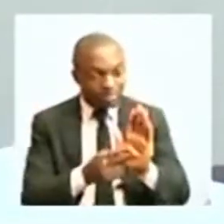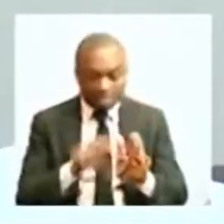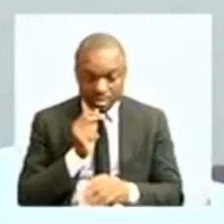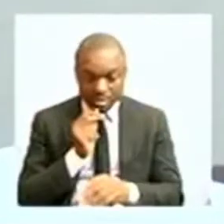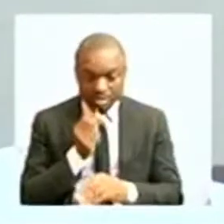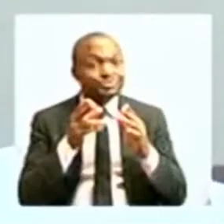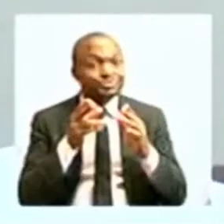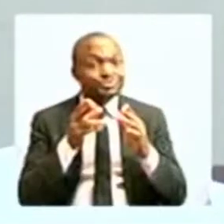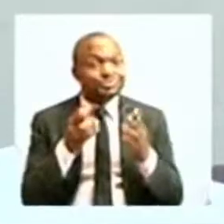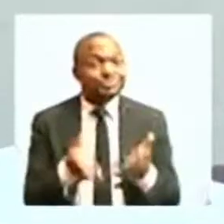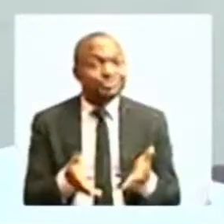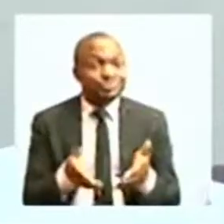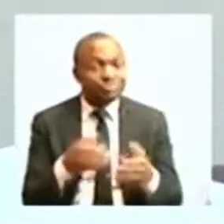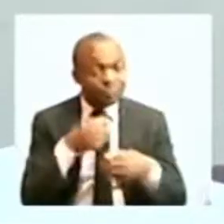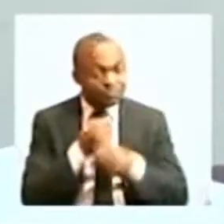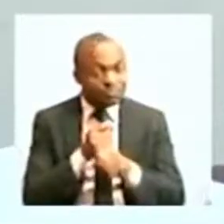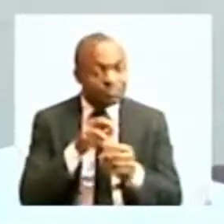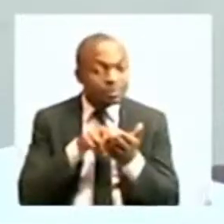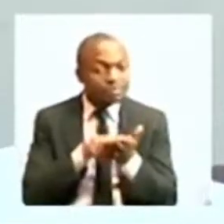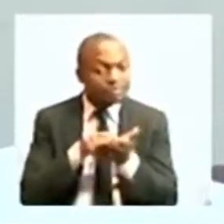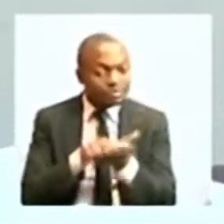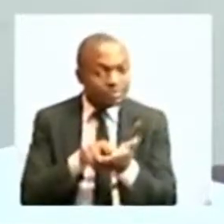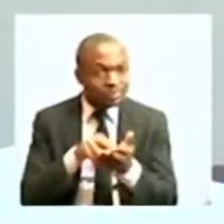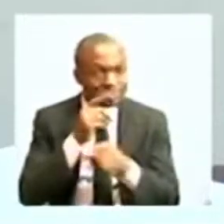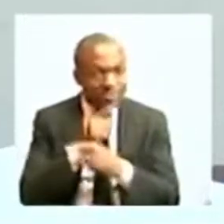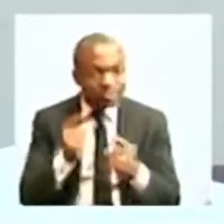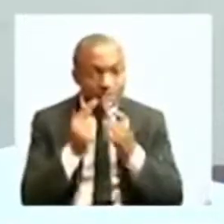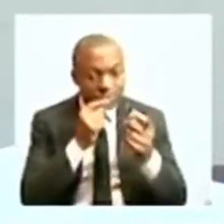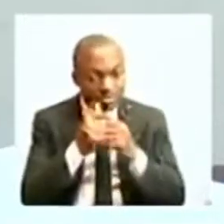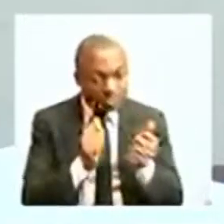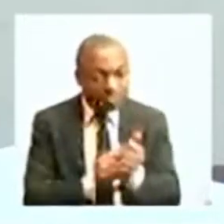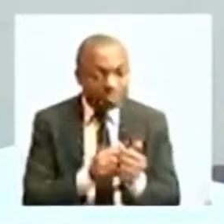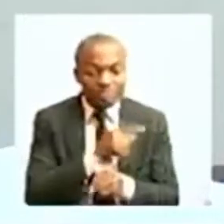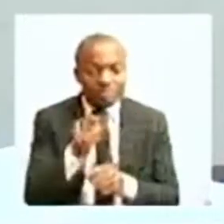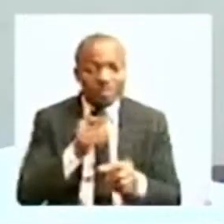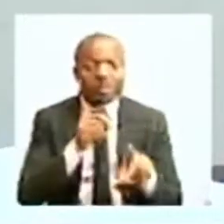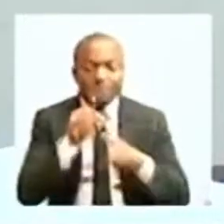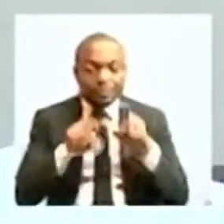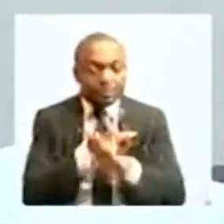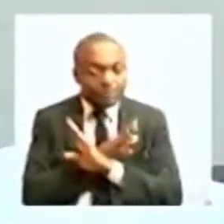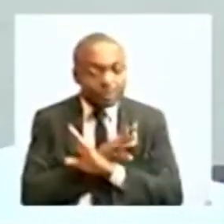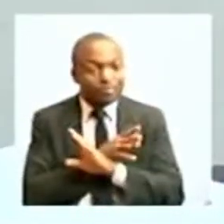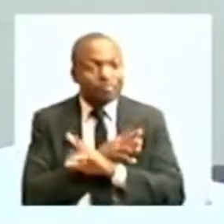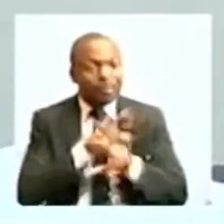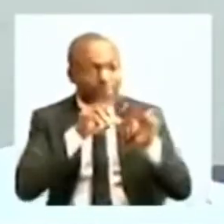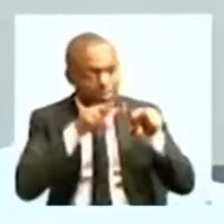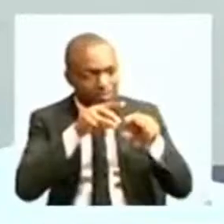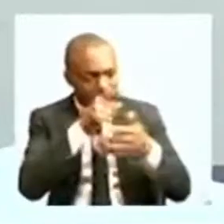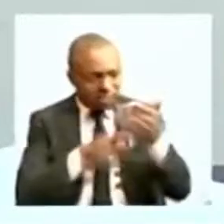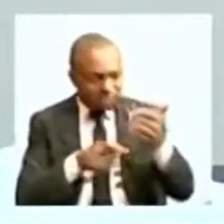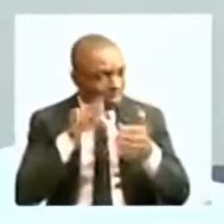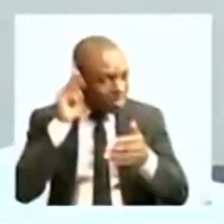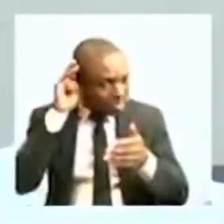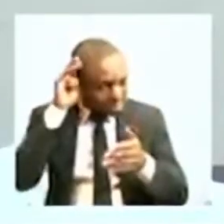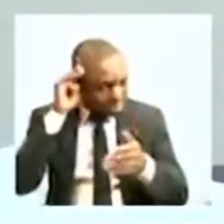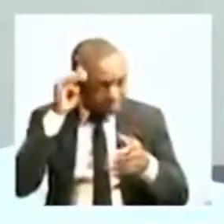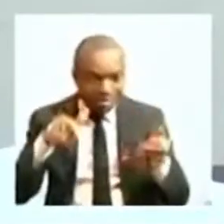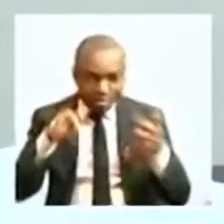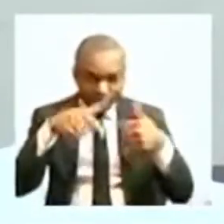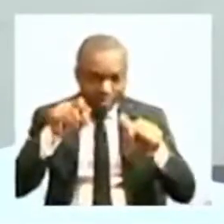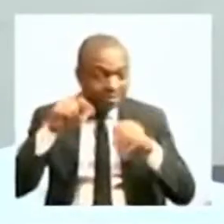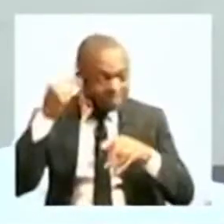here. We make recommendations. Or we just talk about them. The Zambians are watching. What is the Ministry of Law